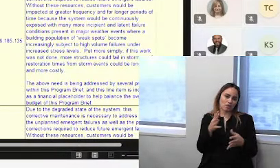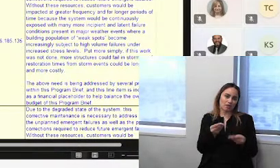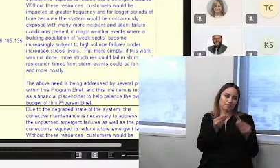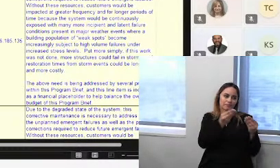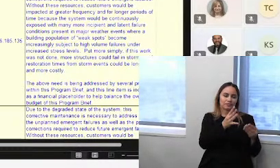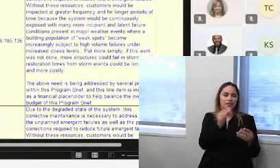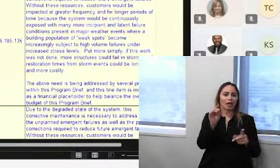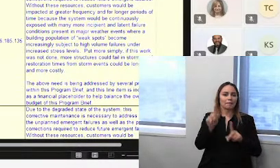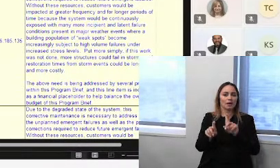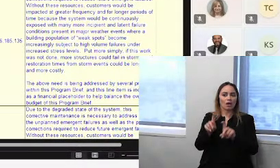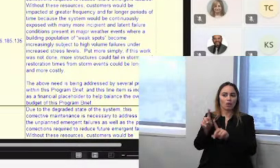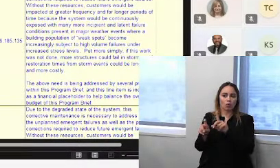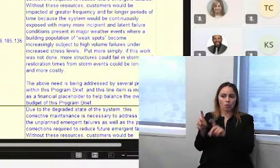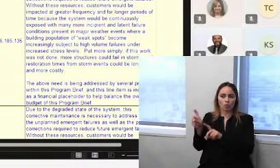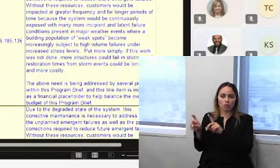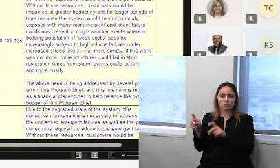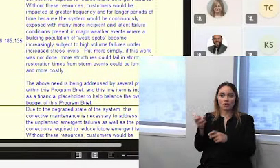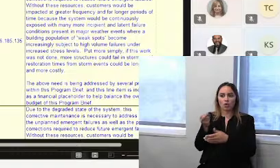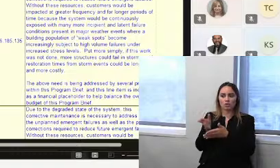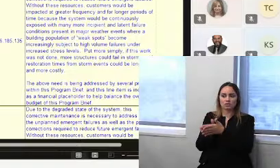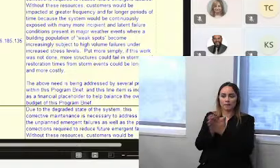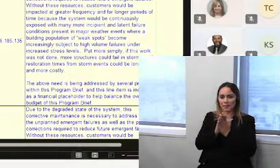the members of the panel.